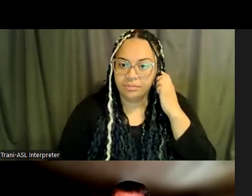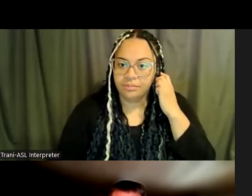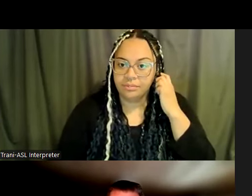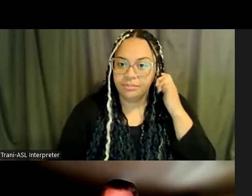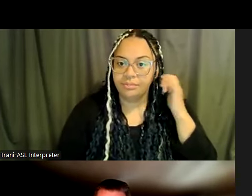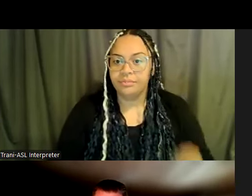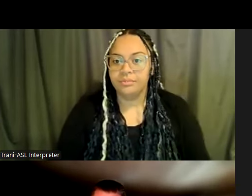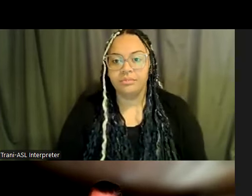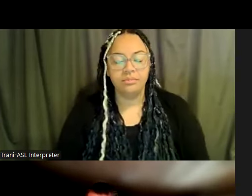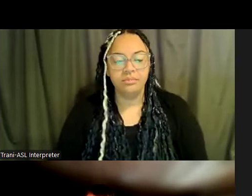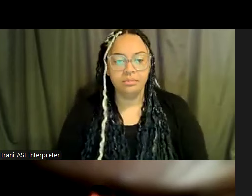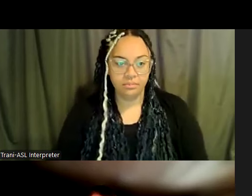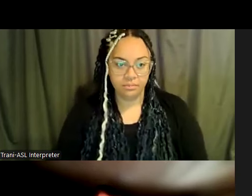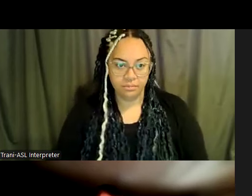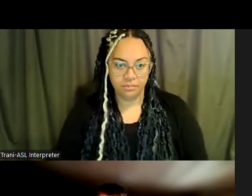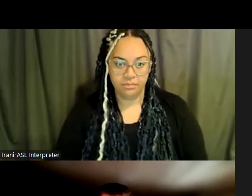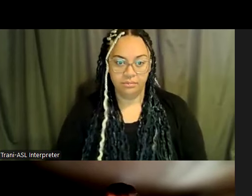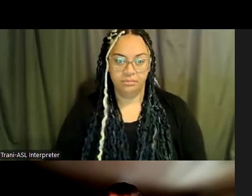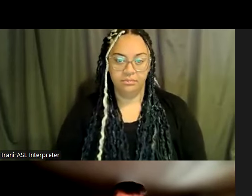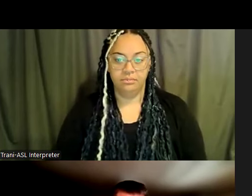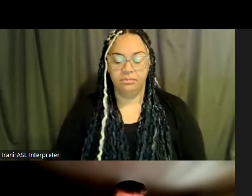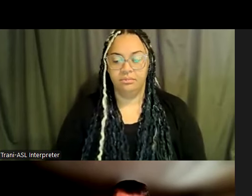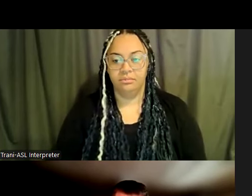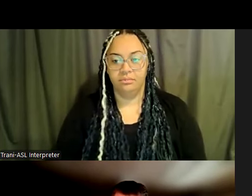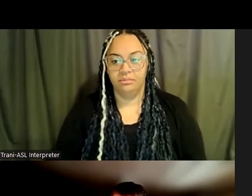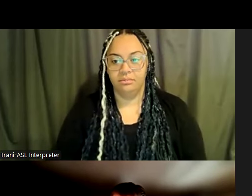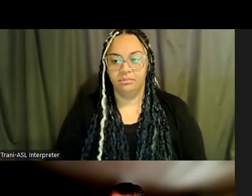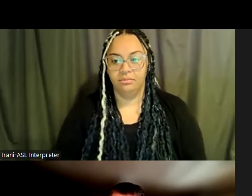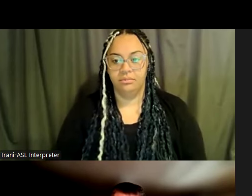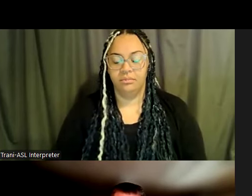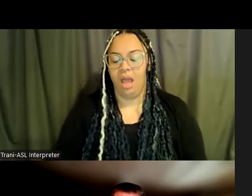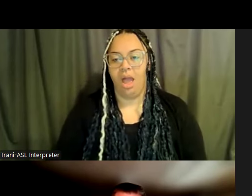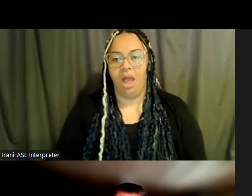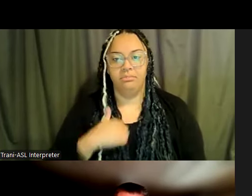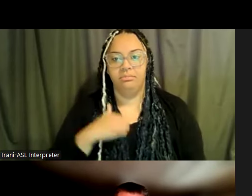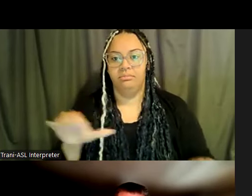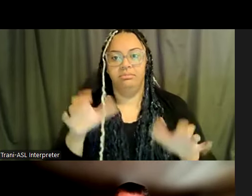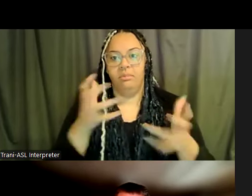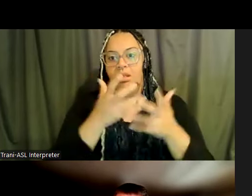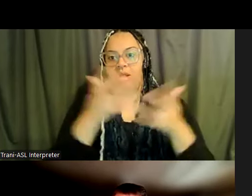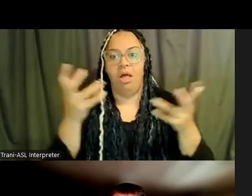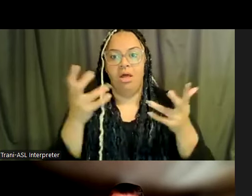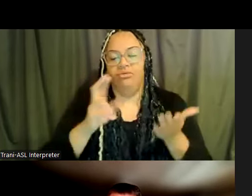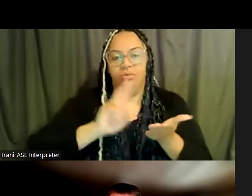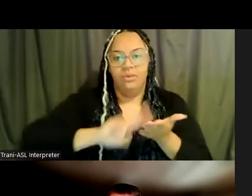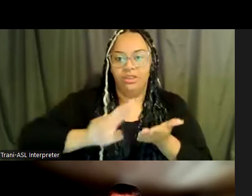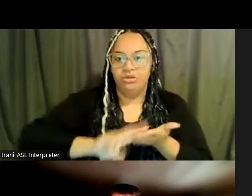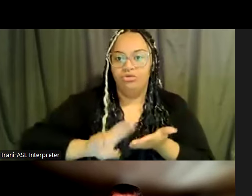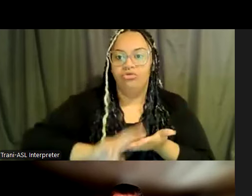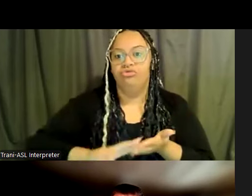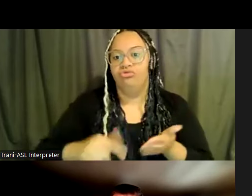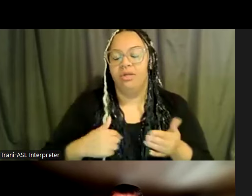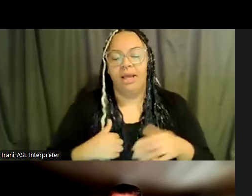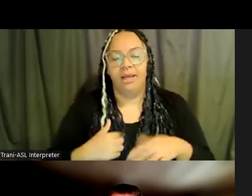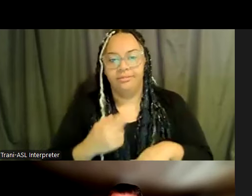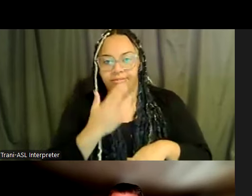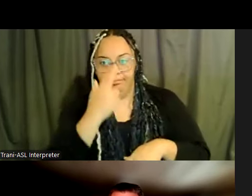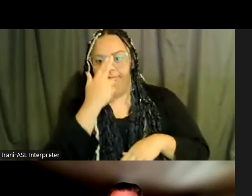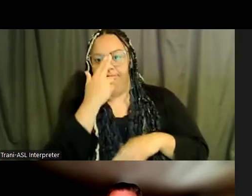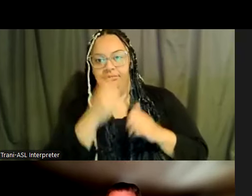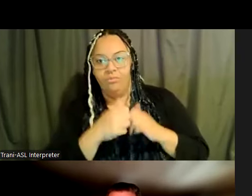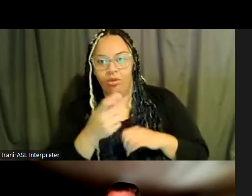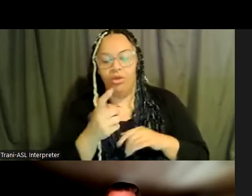All right, so all that I dropped a bunch of research and I kind of soapbox for a while and nerded out with you. But bottom line,